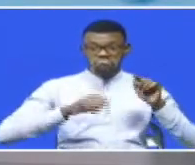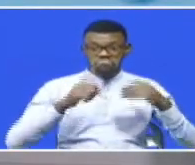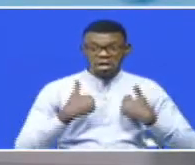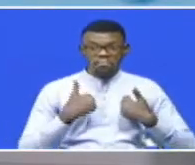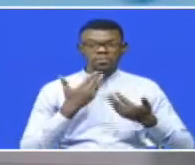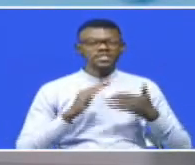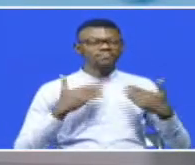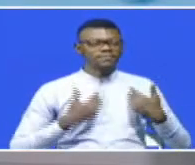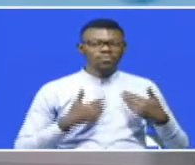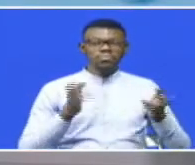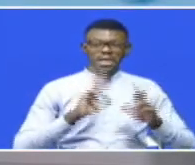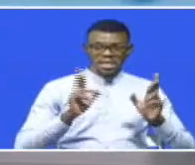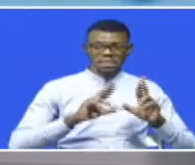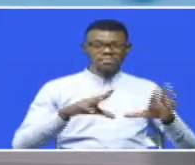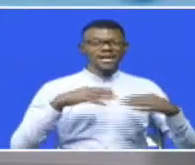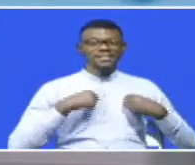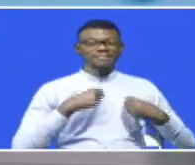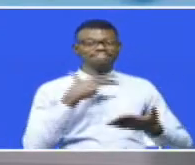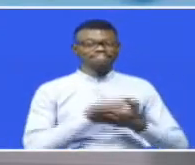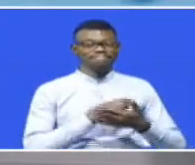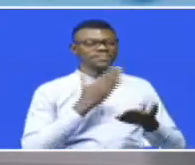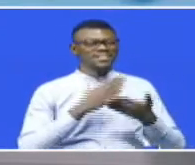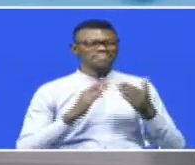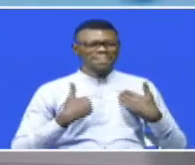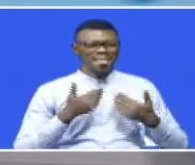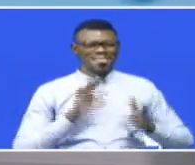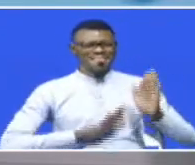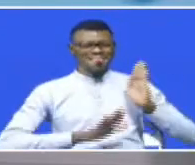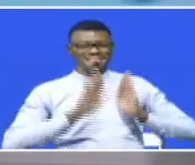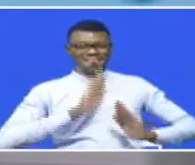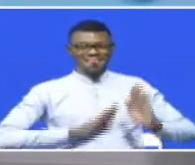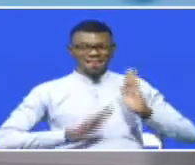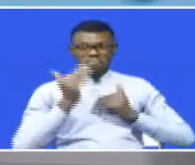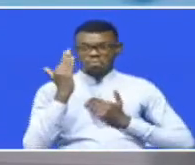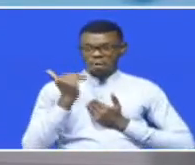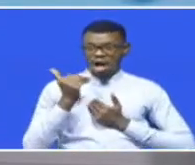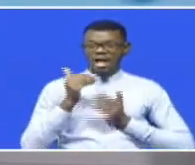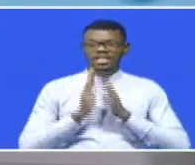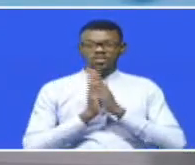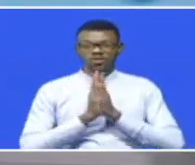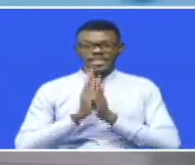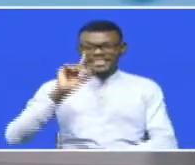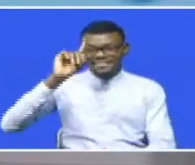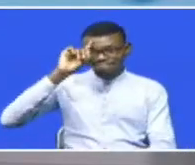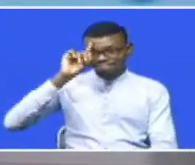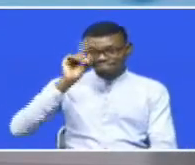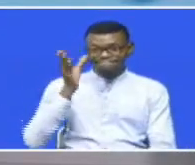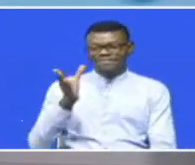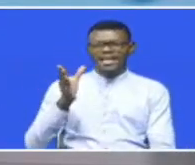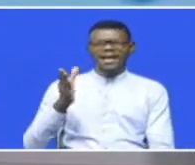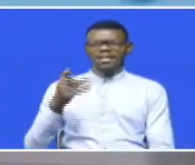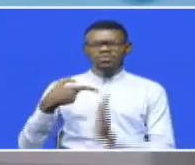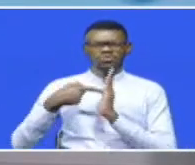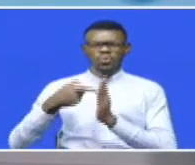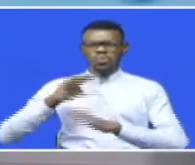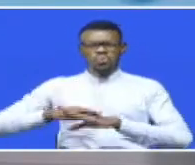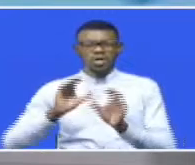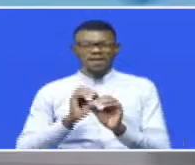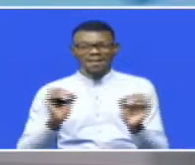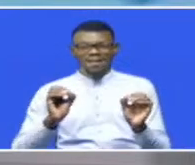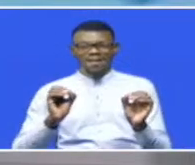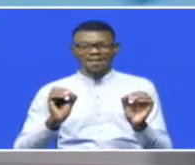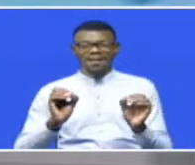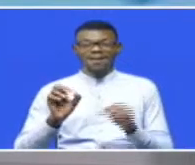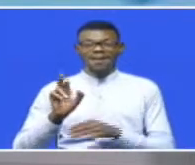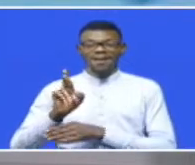are ready to receive the jab, while others are skeptical, largely owing to the myths surrounding the vaccine. Our senior reporter, Rita